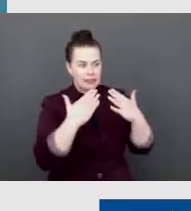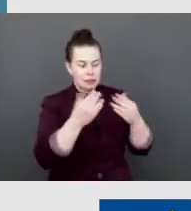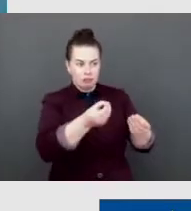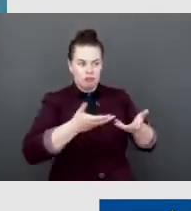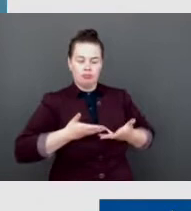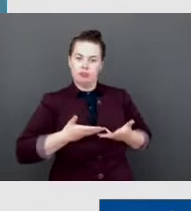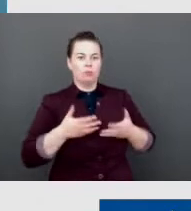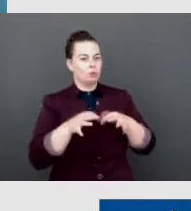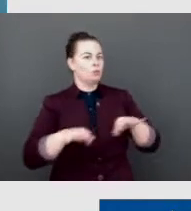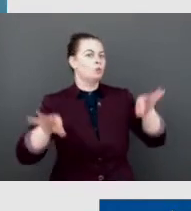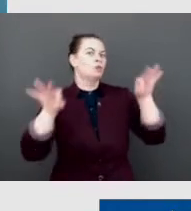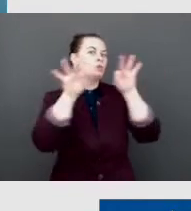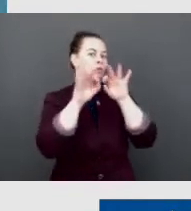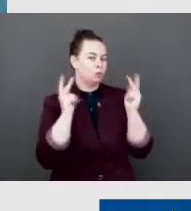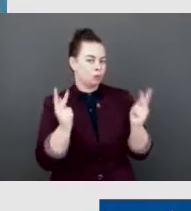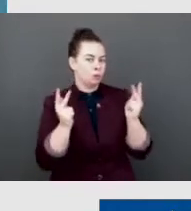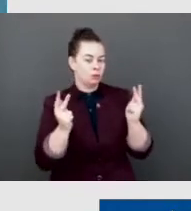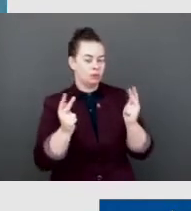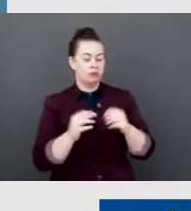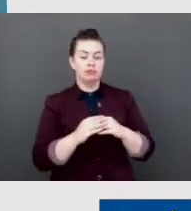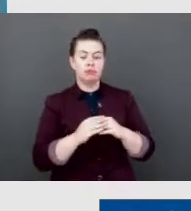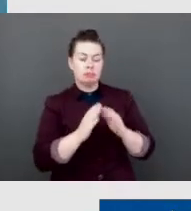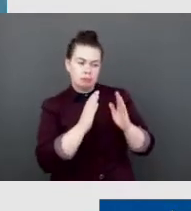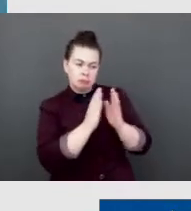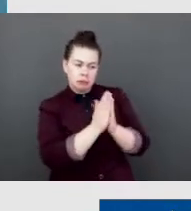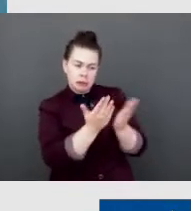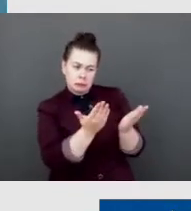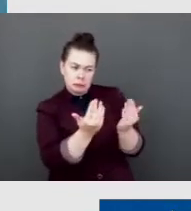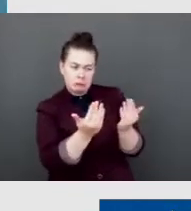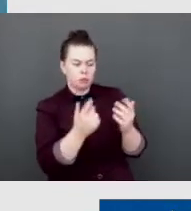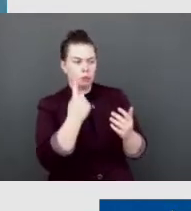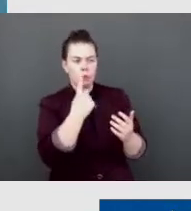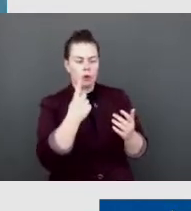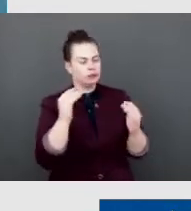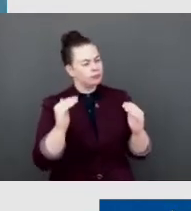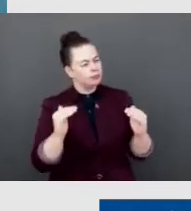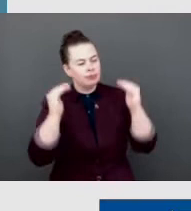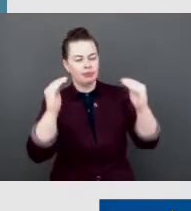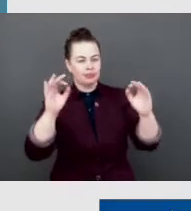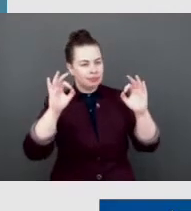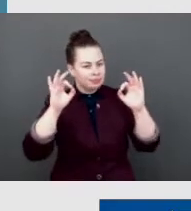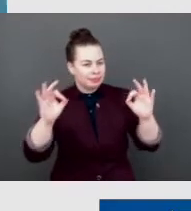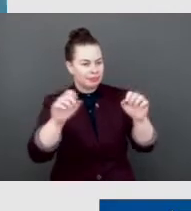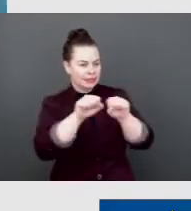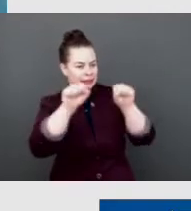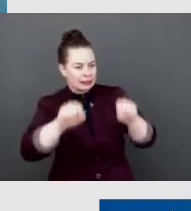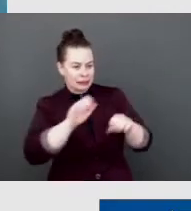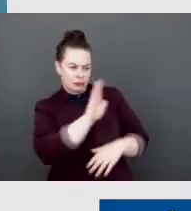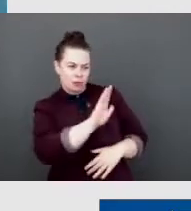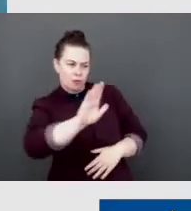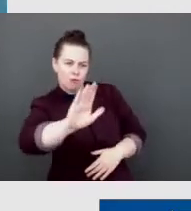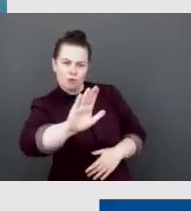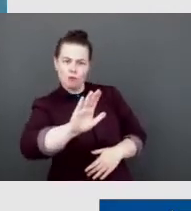Thank you very much for this valuable insight. Can you now please tell us about one major success story of integrated care in your